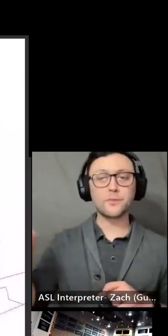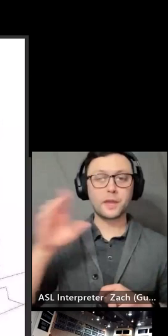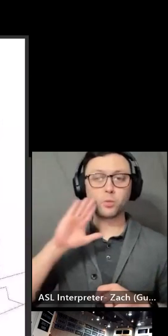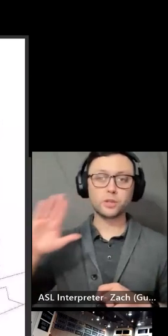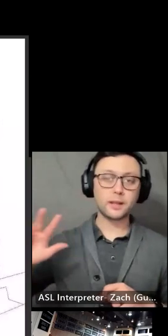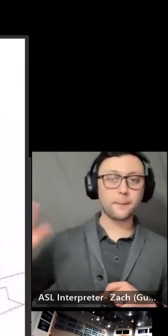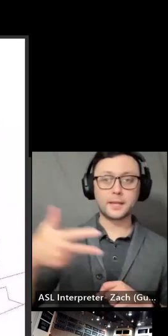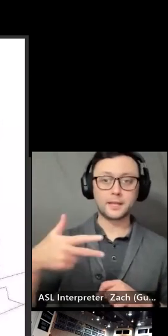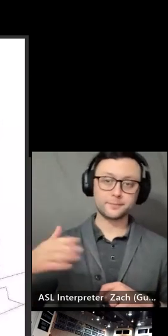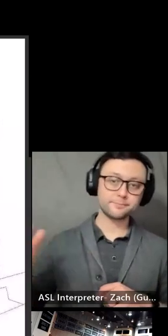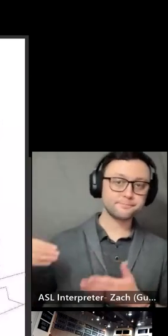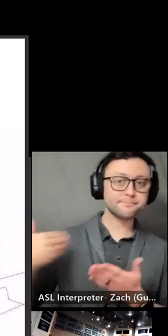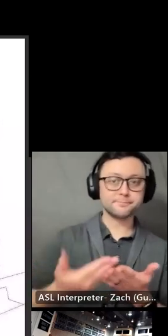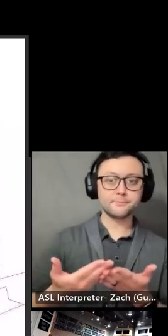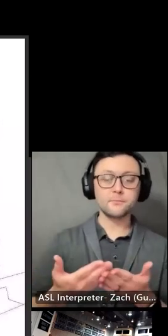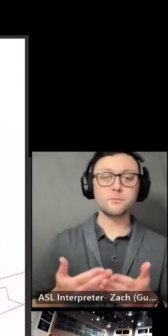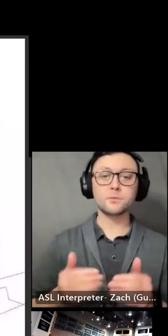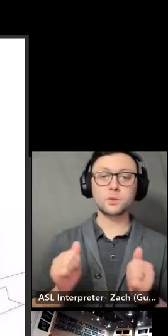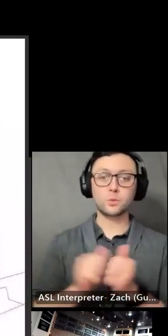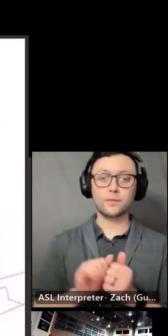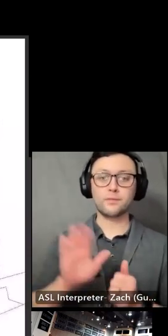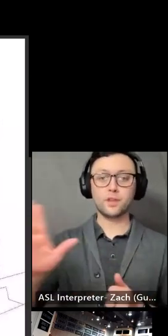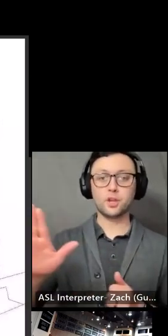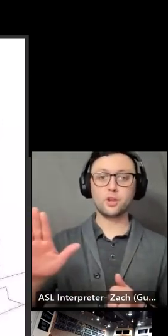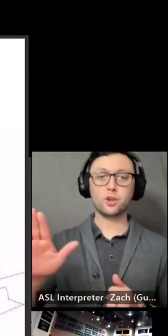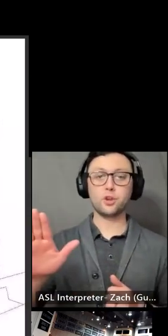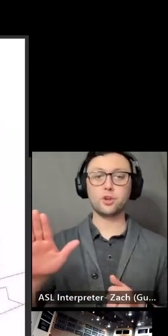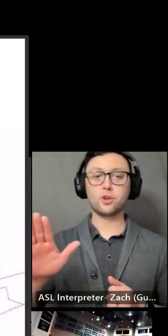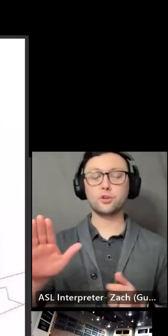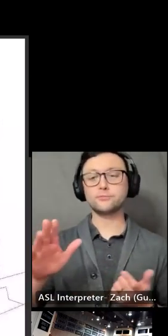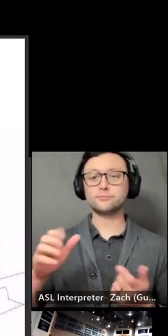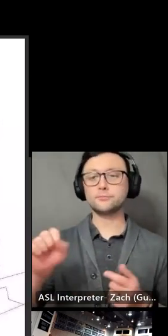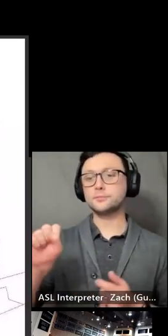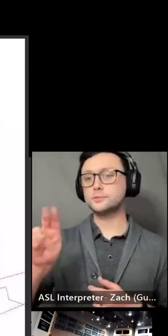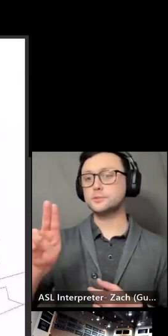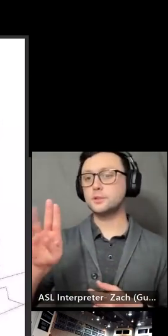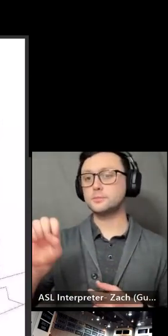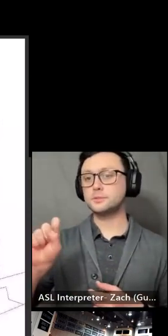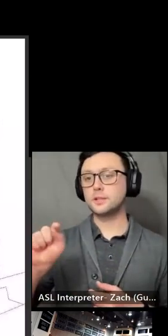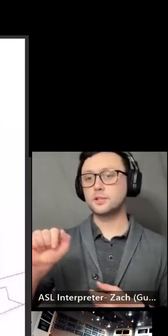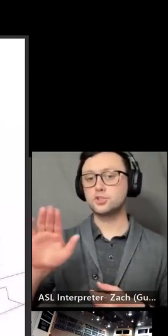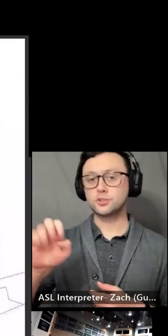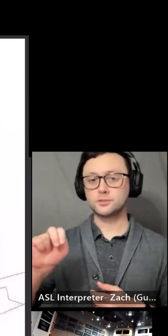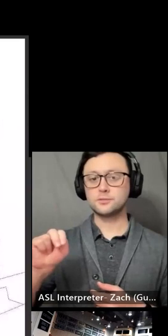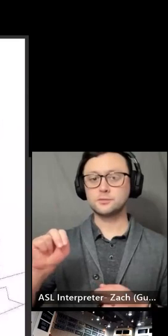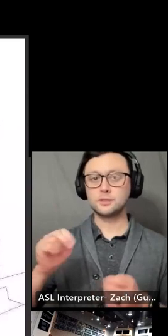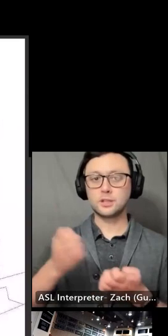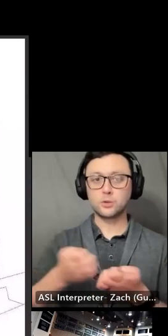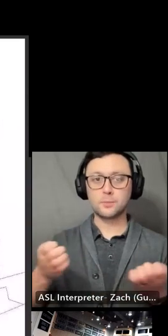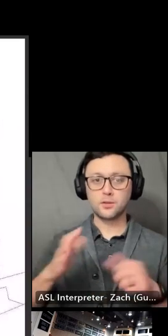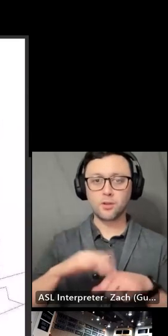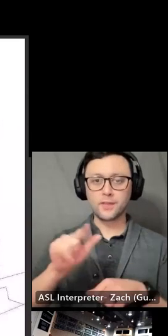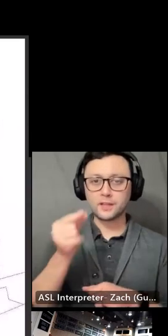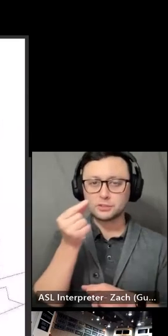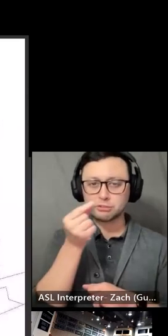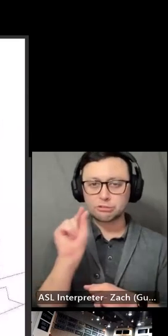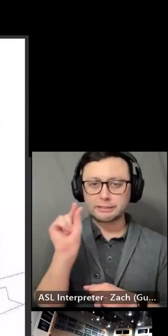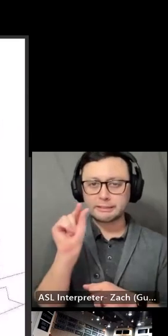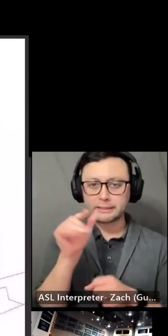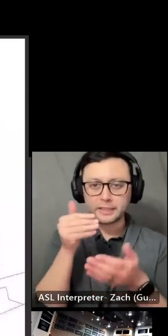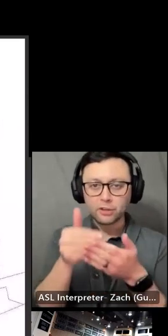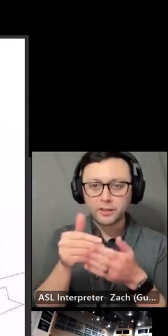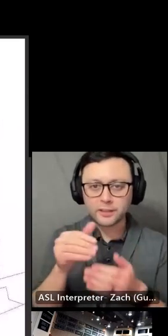have their substation equipment on that little green parcel you see kind of right by Stoney